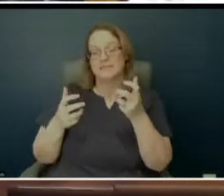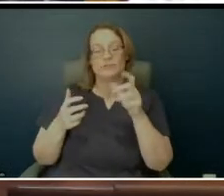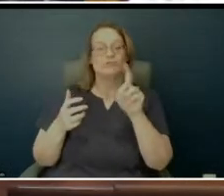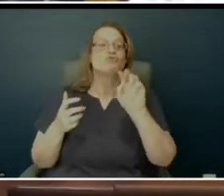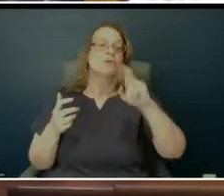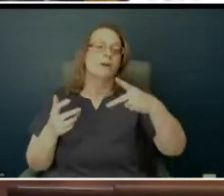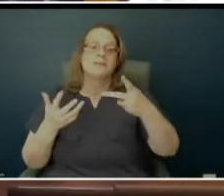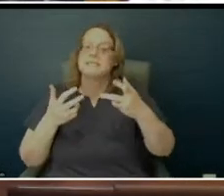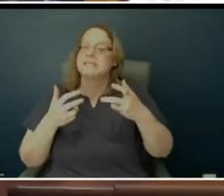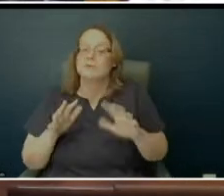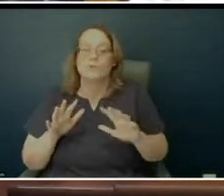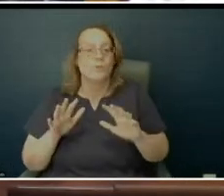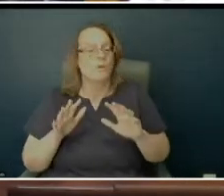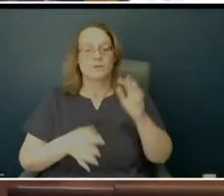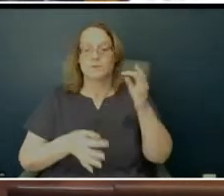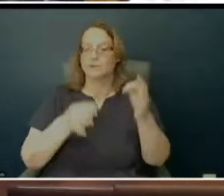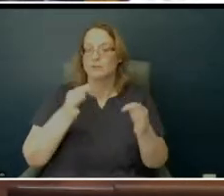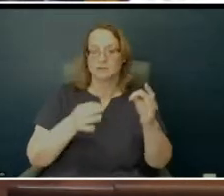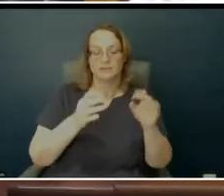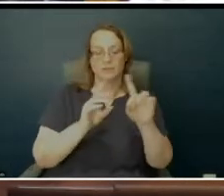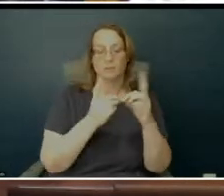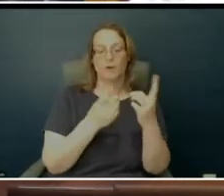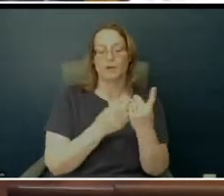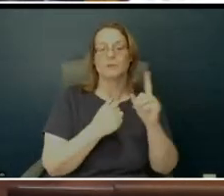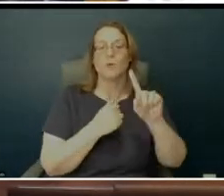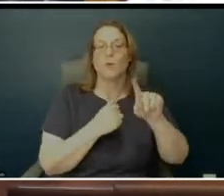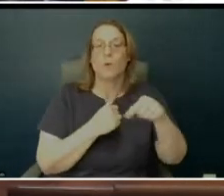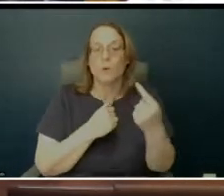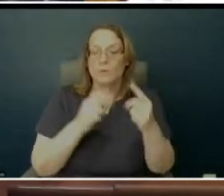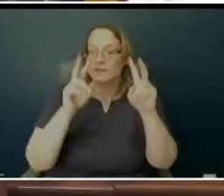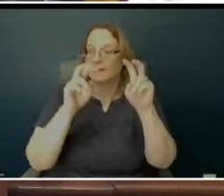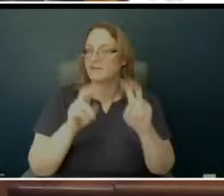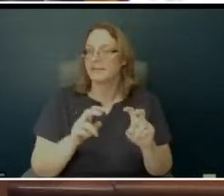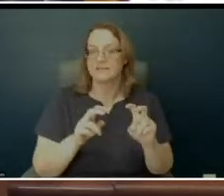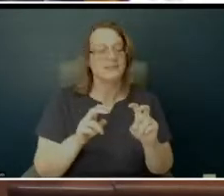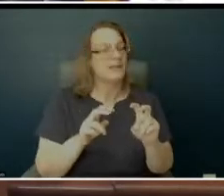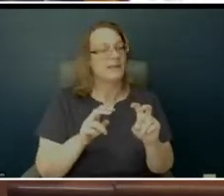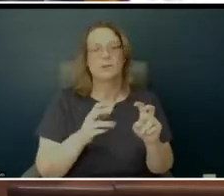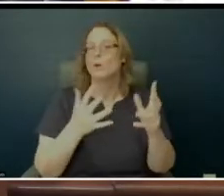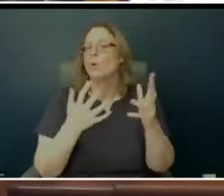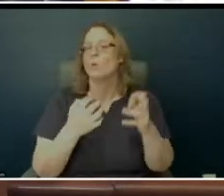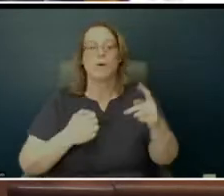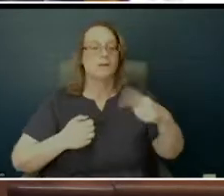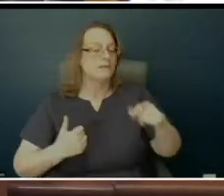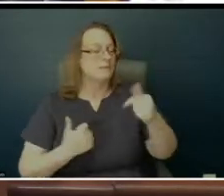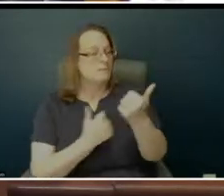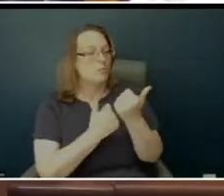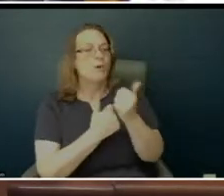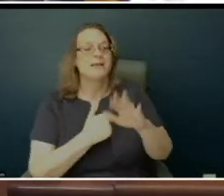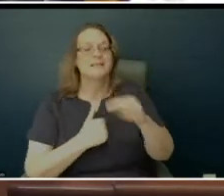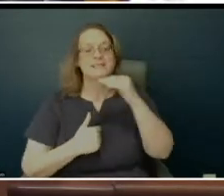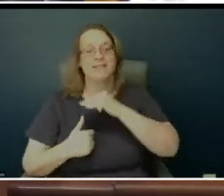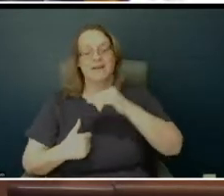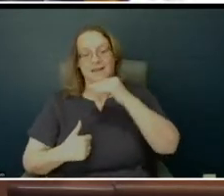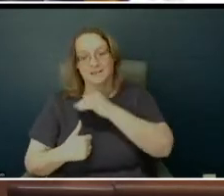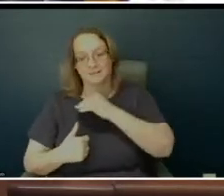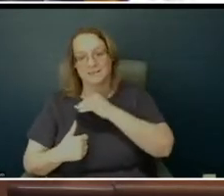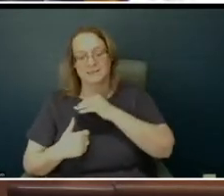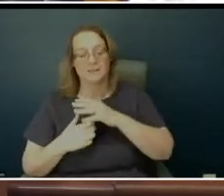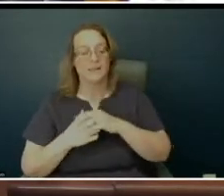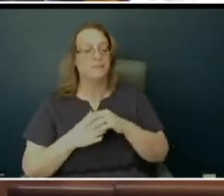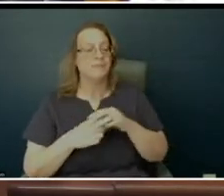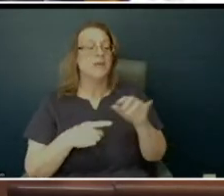wanted the Justice Department to help legitimize his lies, to basically call